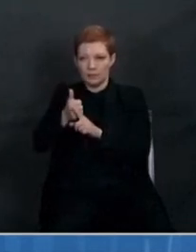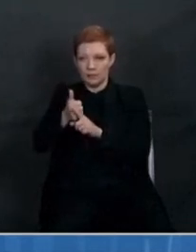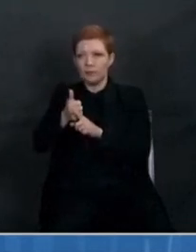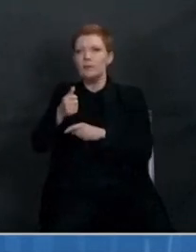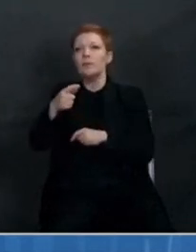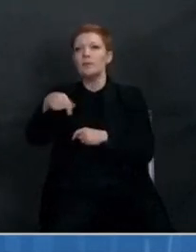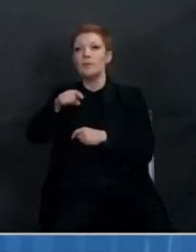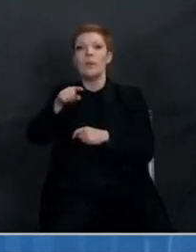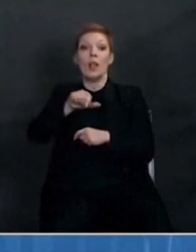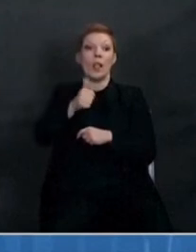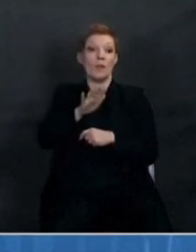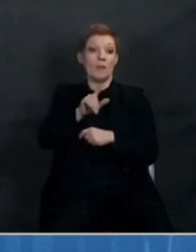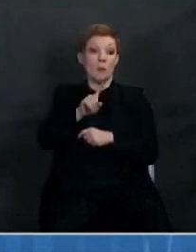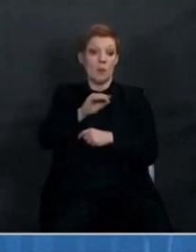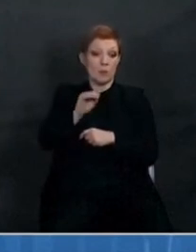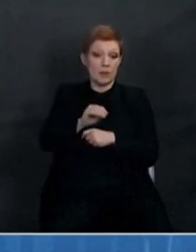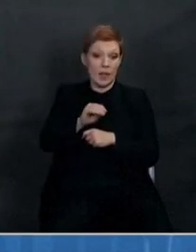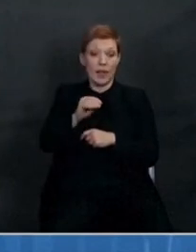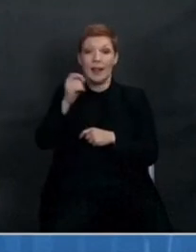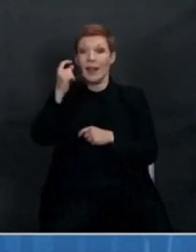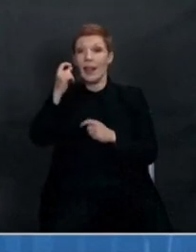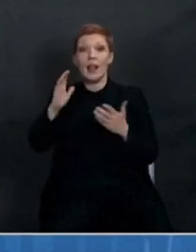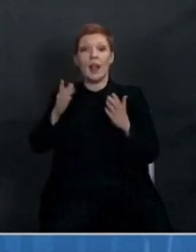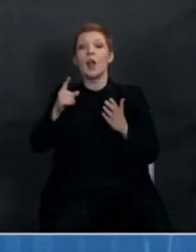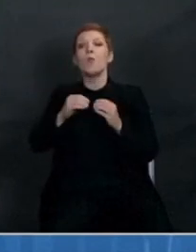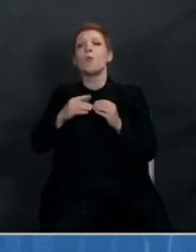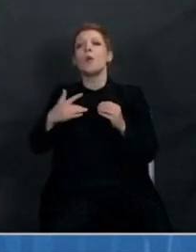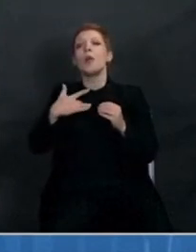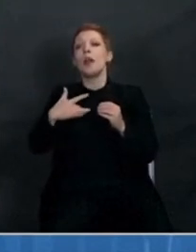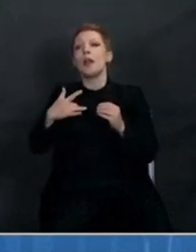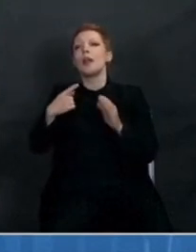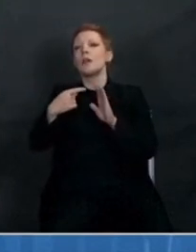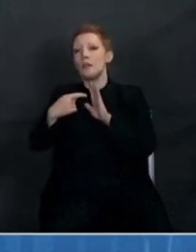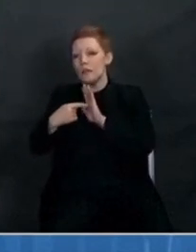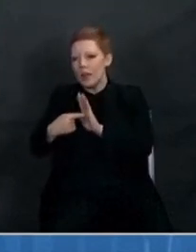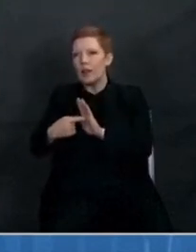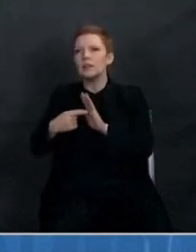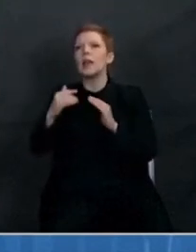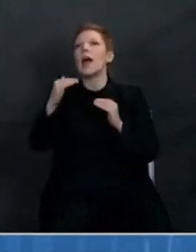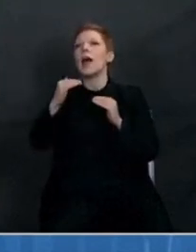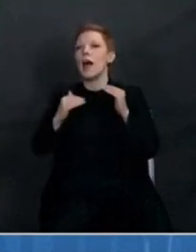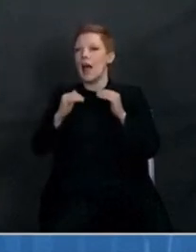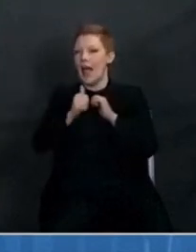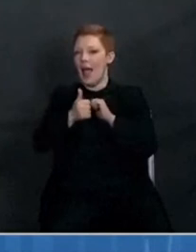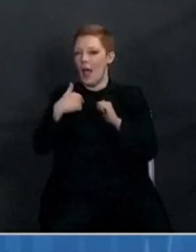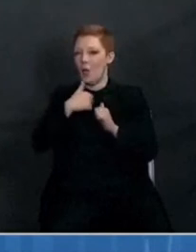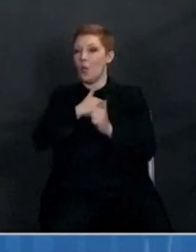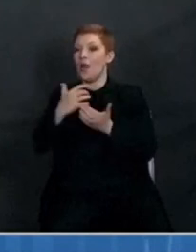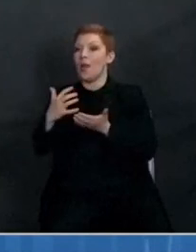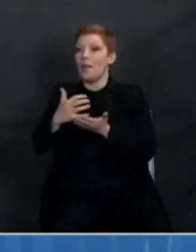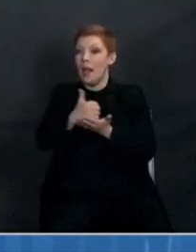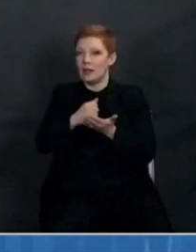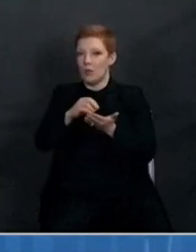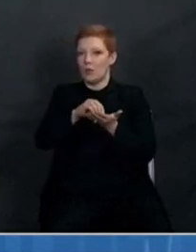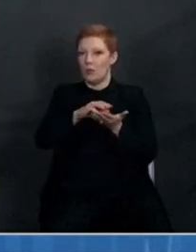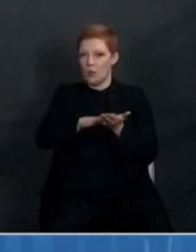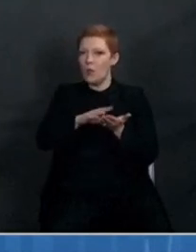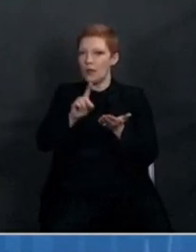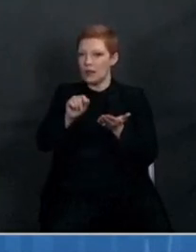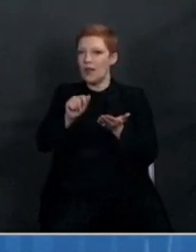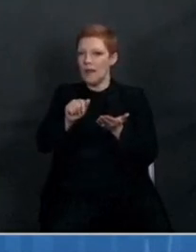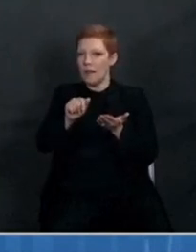of the other 51%, but it is more likely that it reflects some inherent inequities in how our data are collected and reported in different